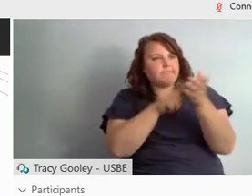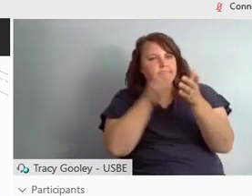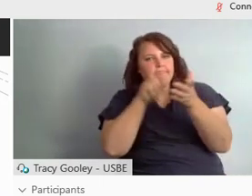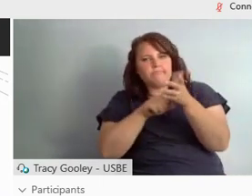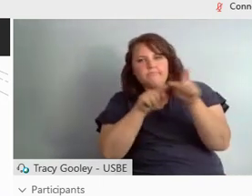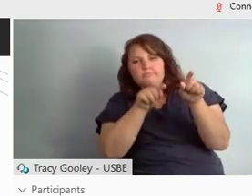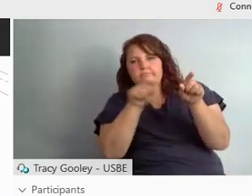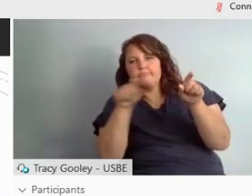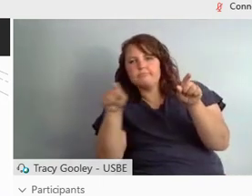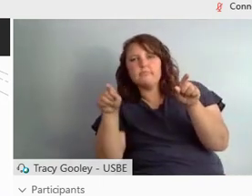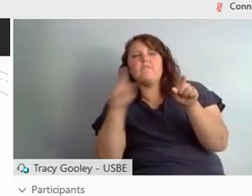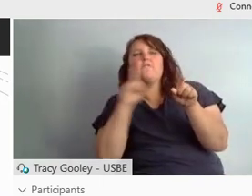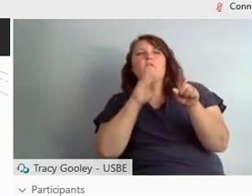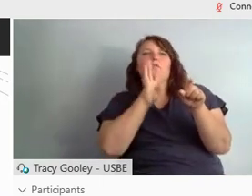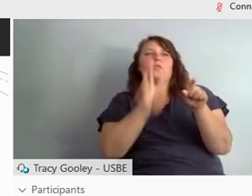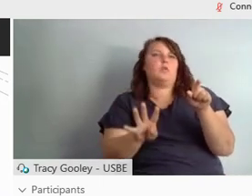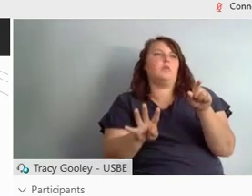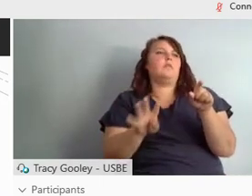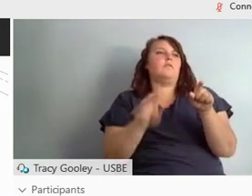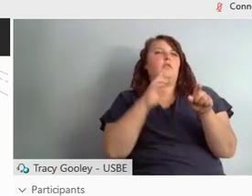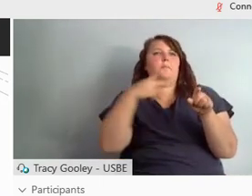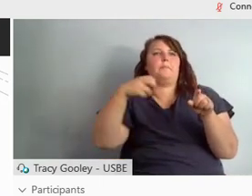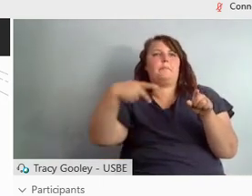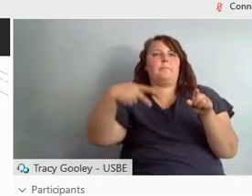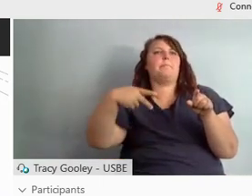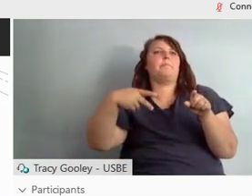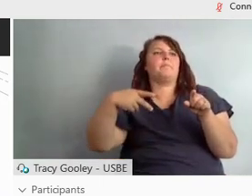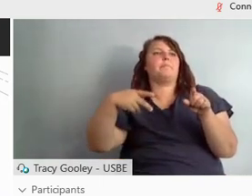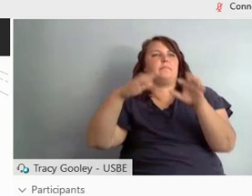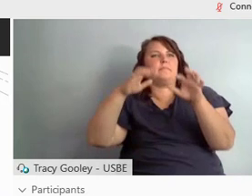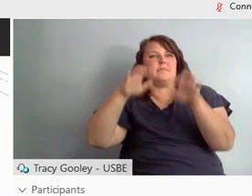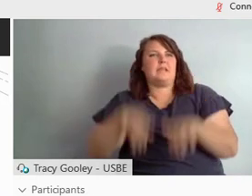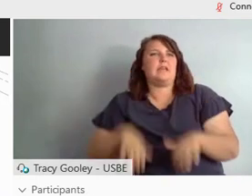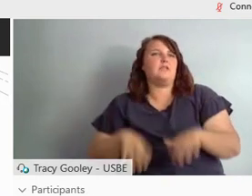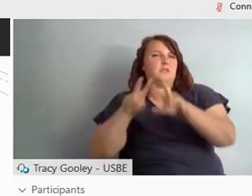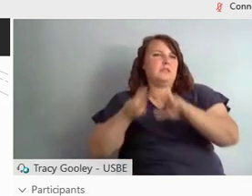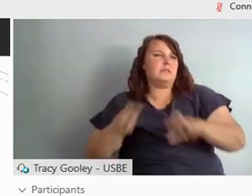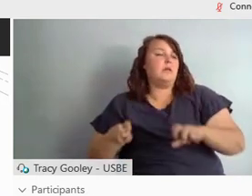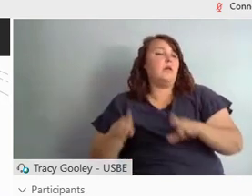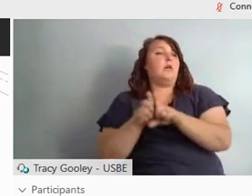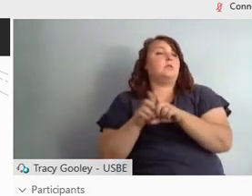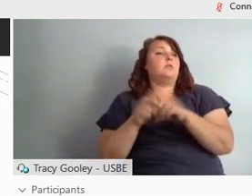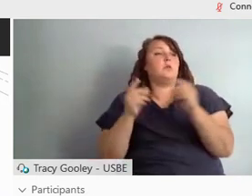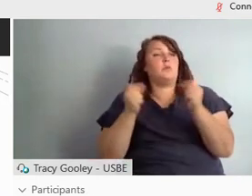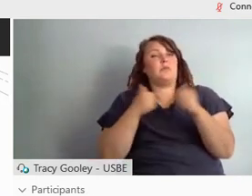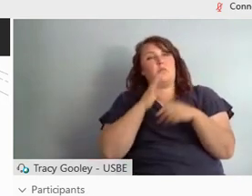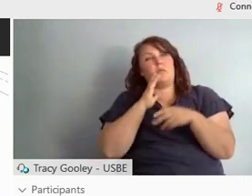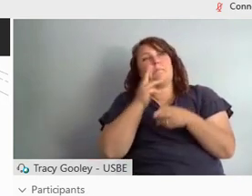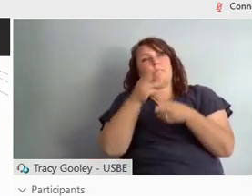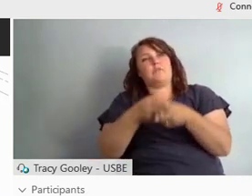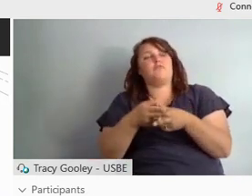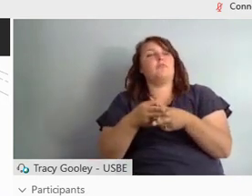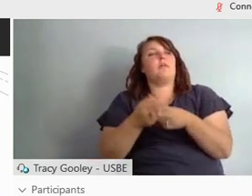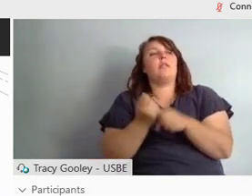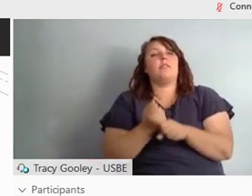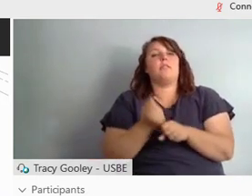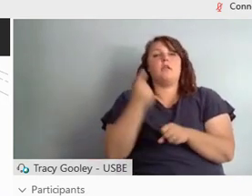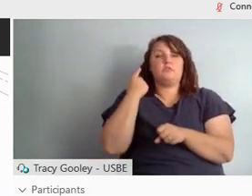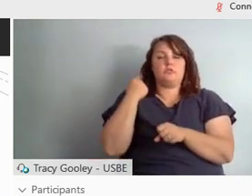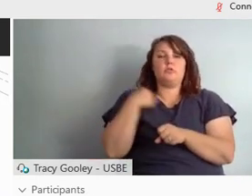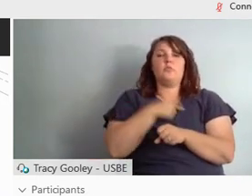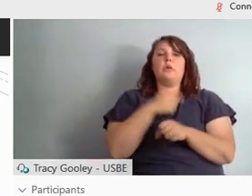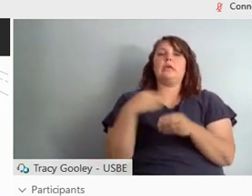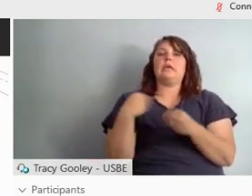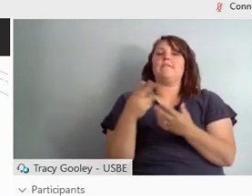meet that age requirement for the PEEP entry and enter those assessments. I will also quickly just mention that last